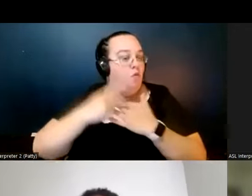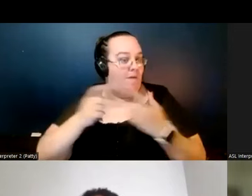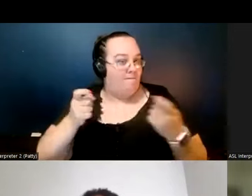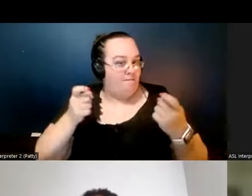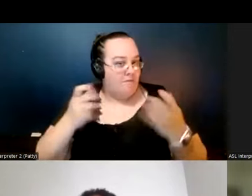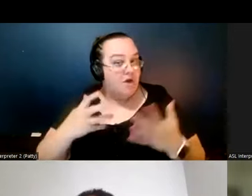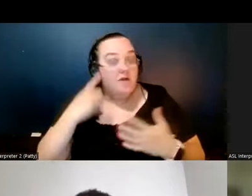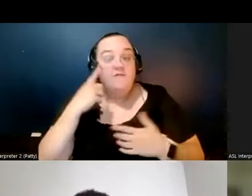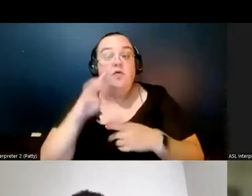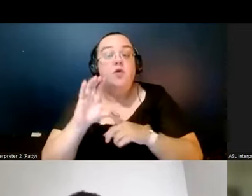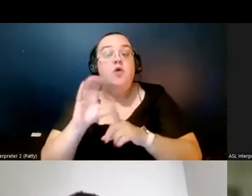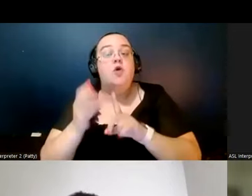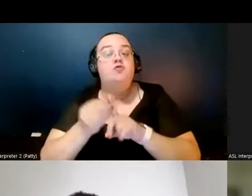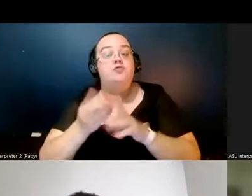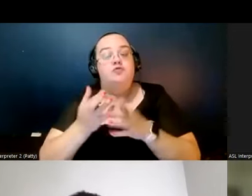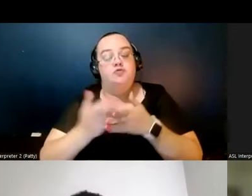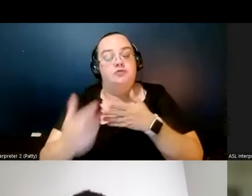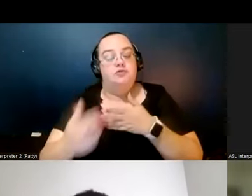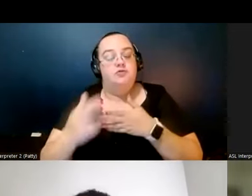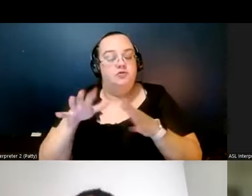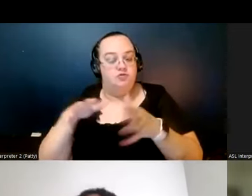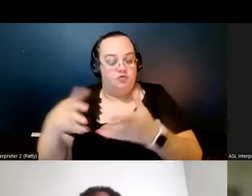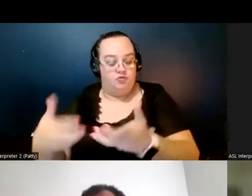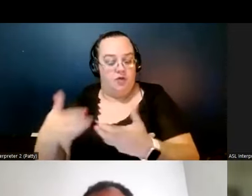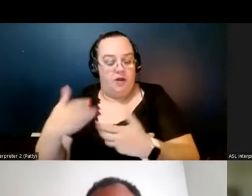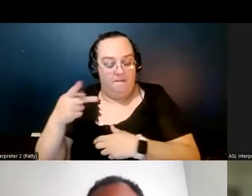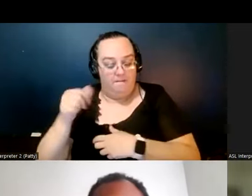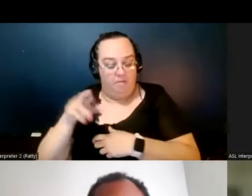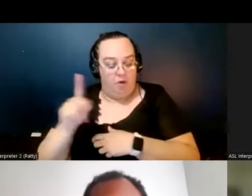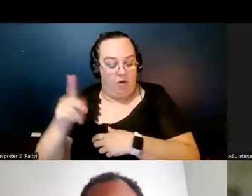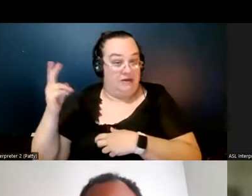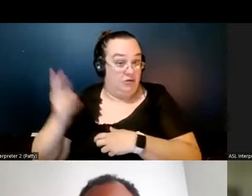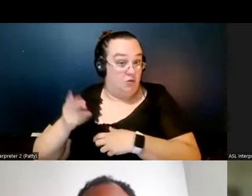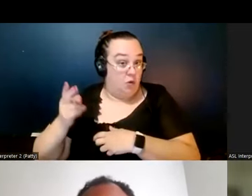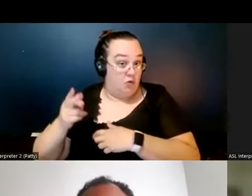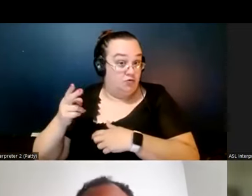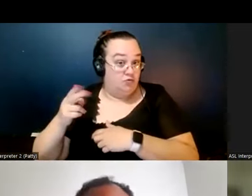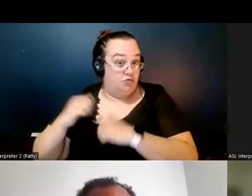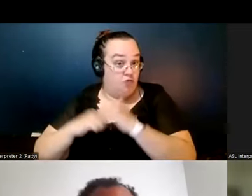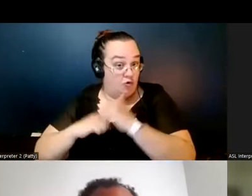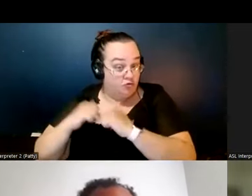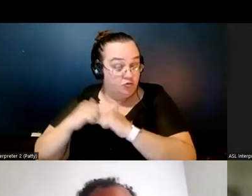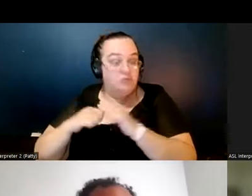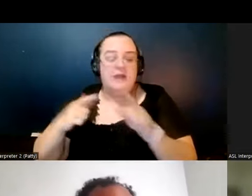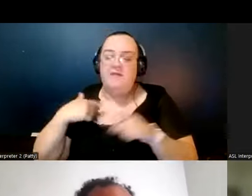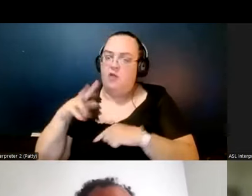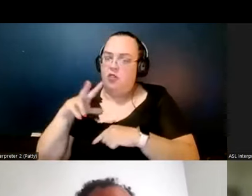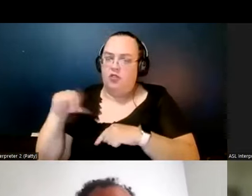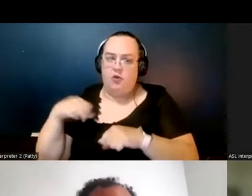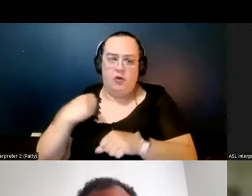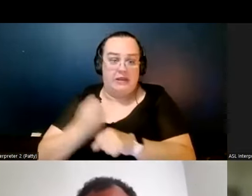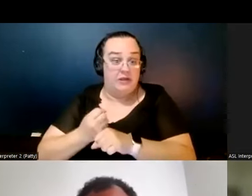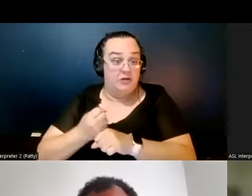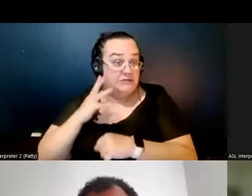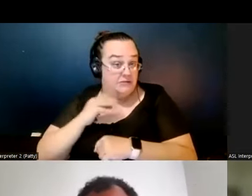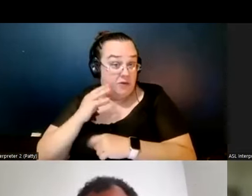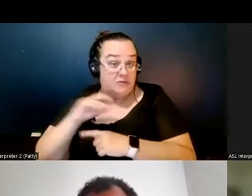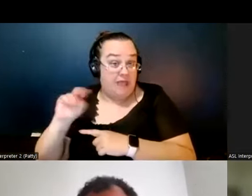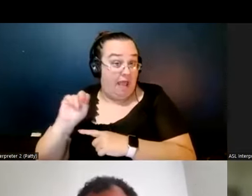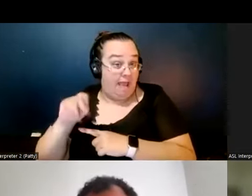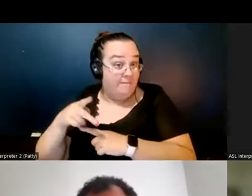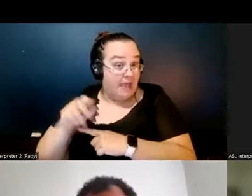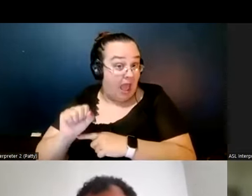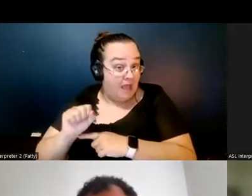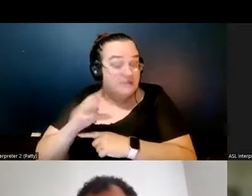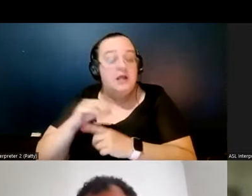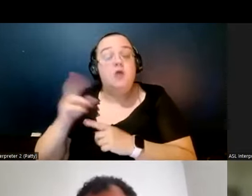for the Cultural Resources Directorate Park Historic Structures. Stephen has 30 years of MPS experience in the